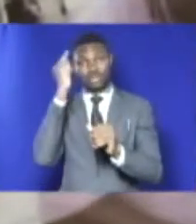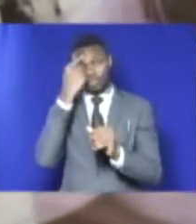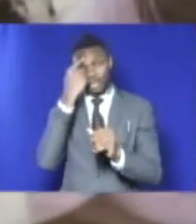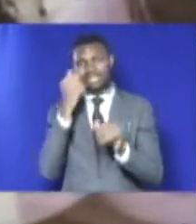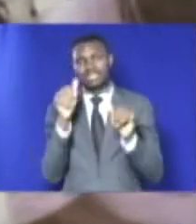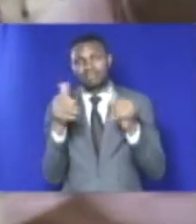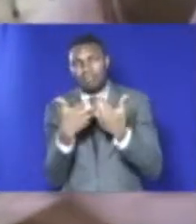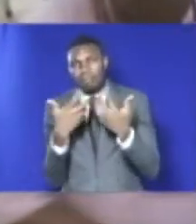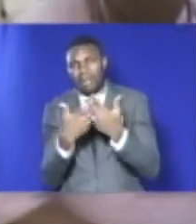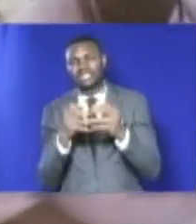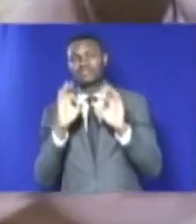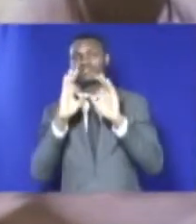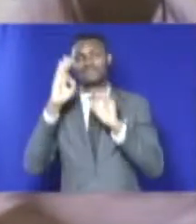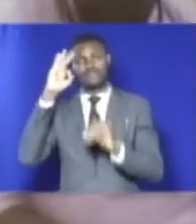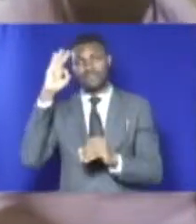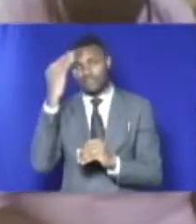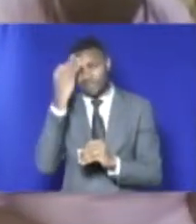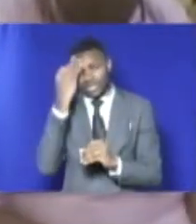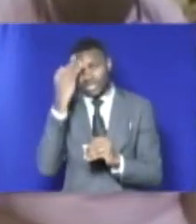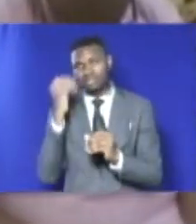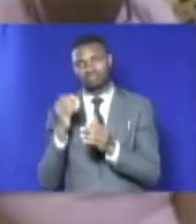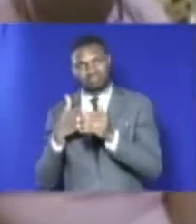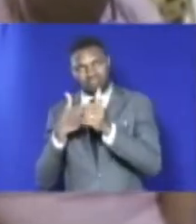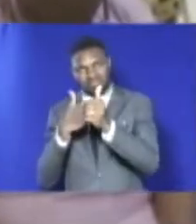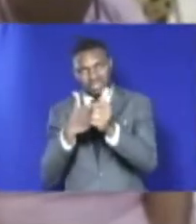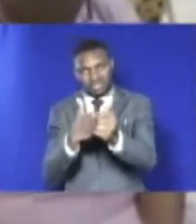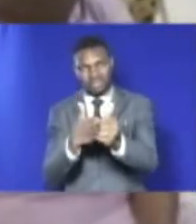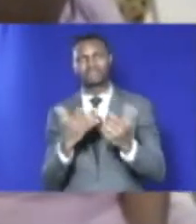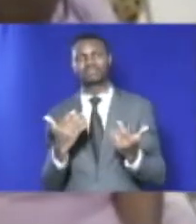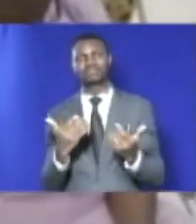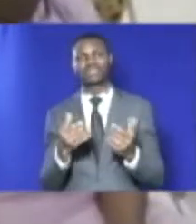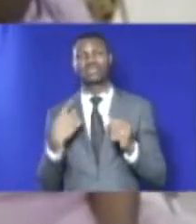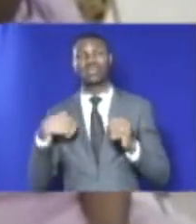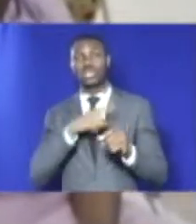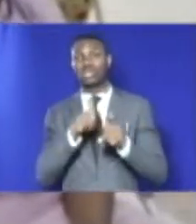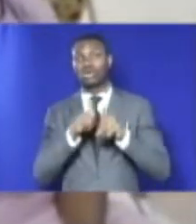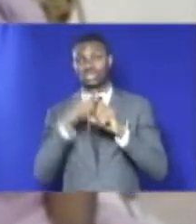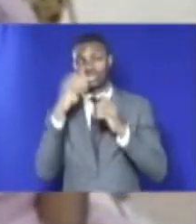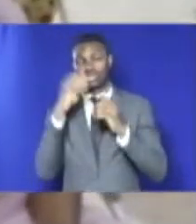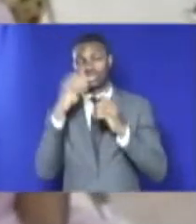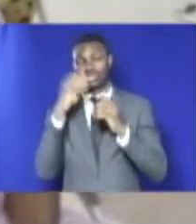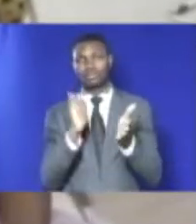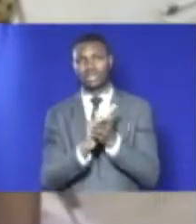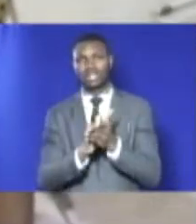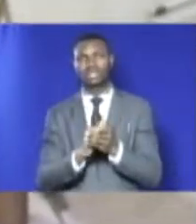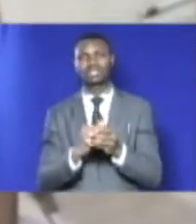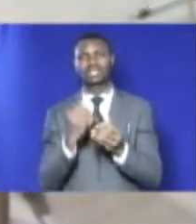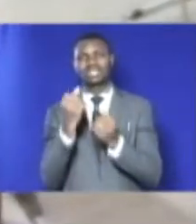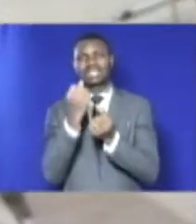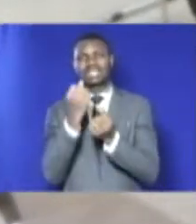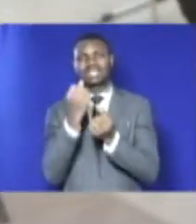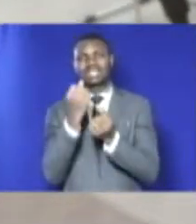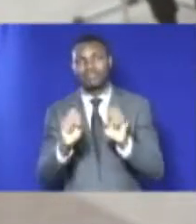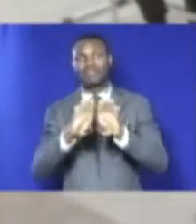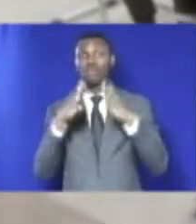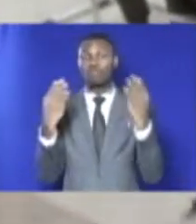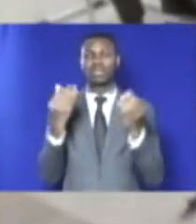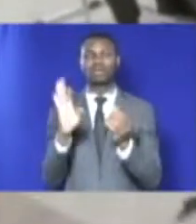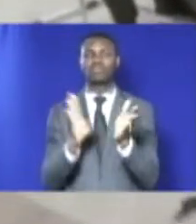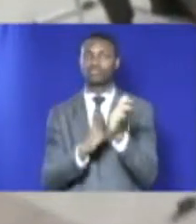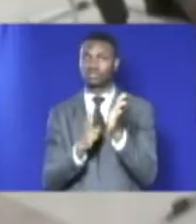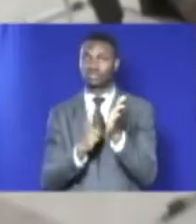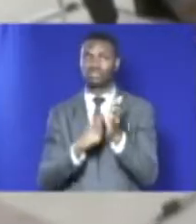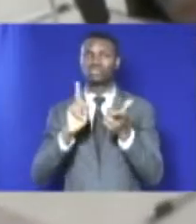government workers remain. He also informed that there will be safe reopening of schools to allow students in